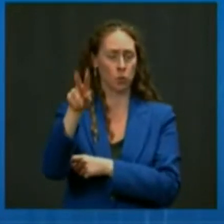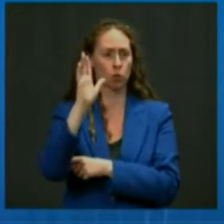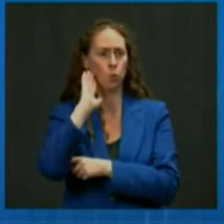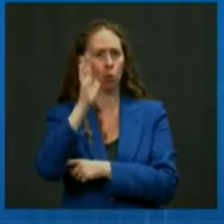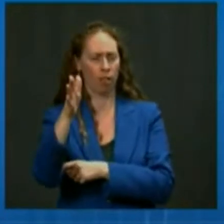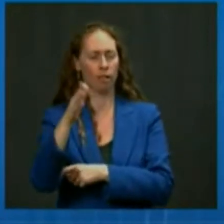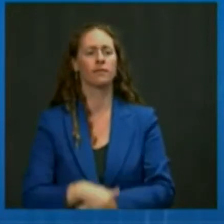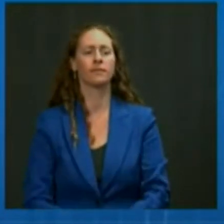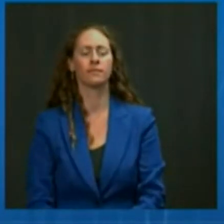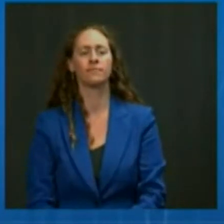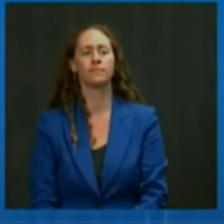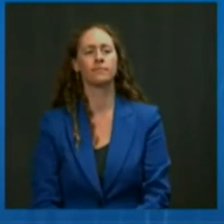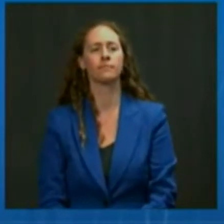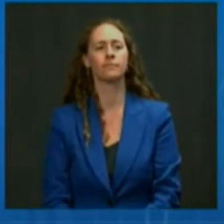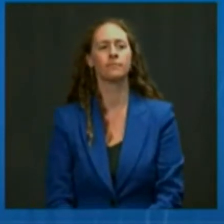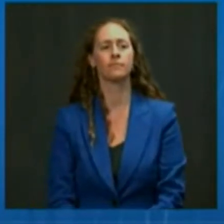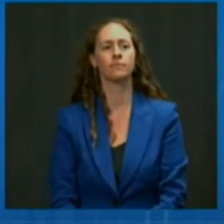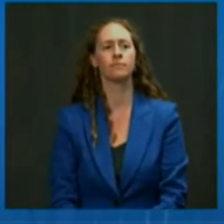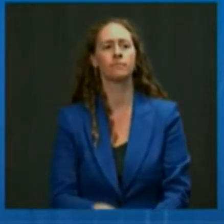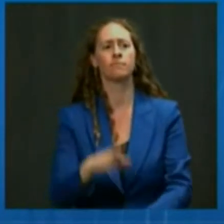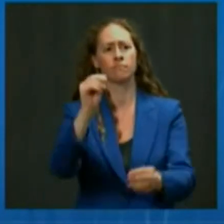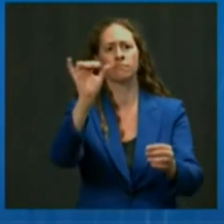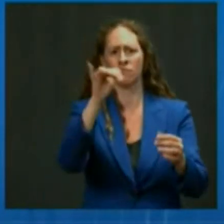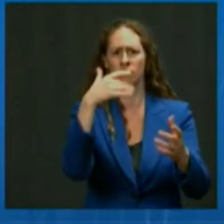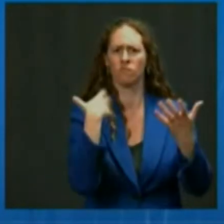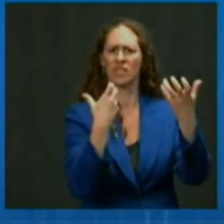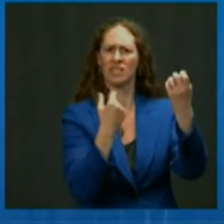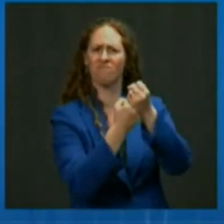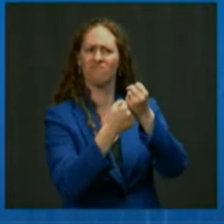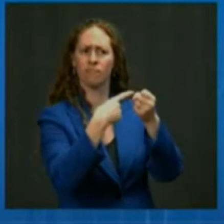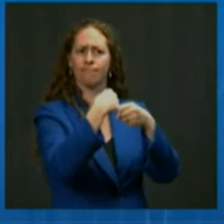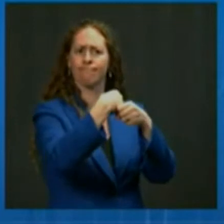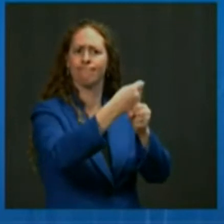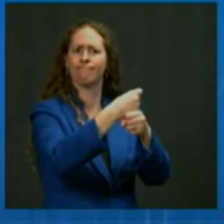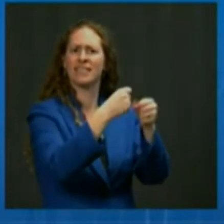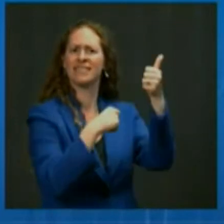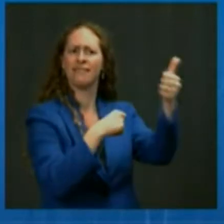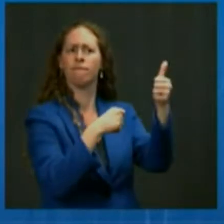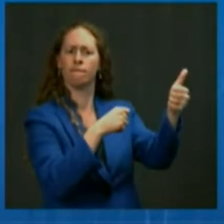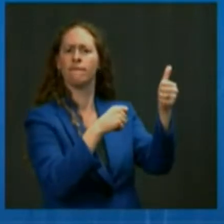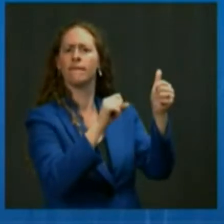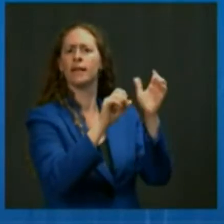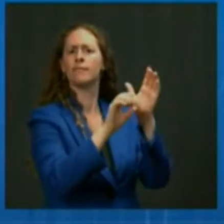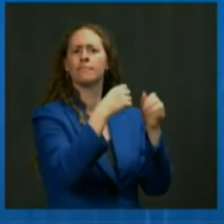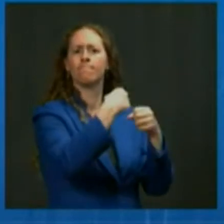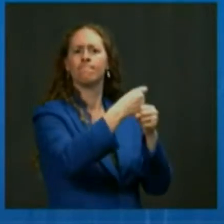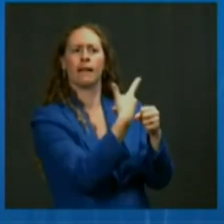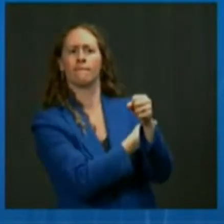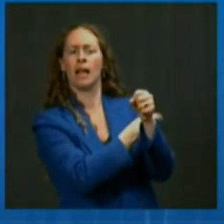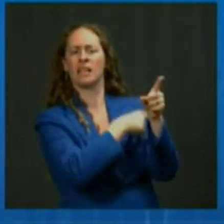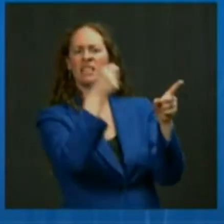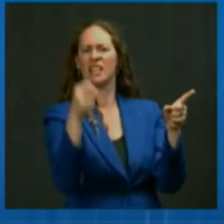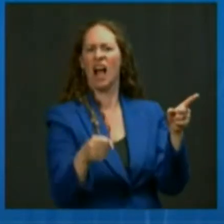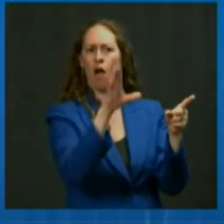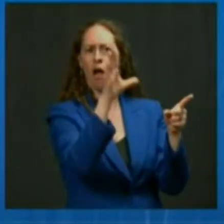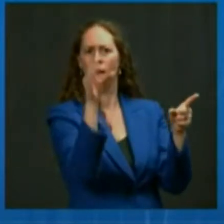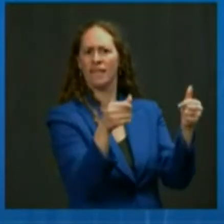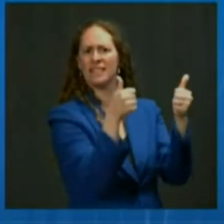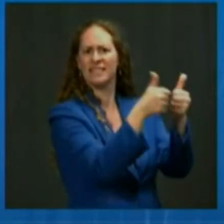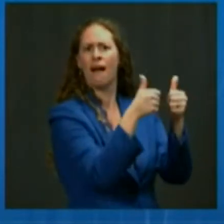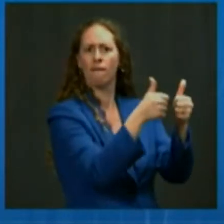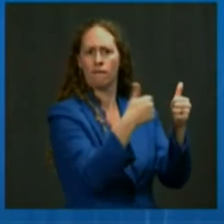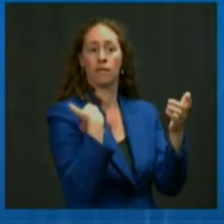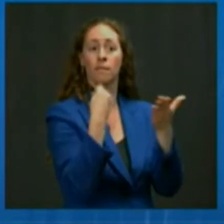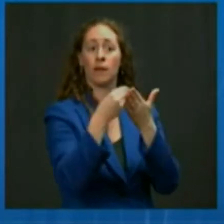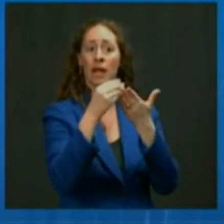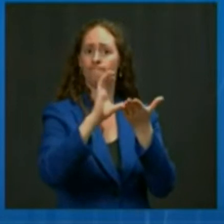Africa by providing financing to a South African business to bolster manufacturing capacity to produce more than